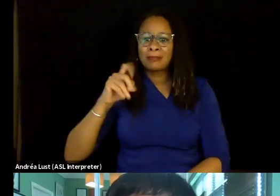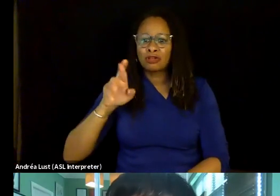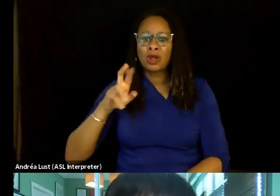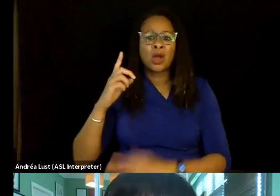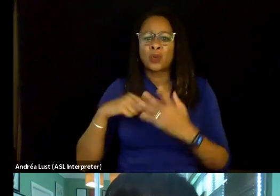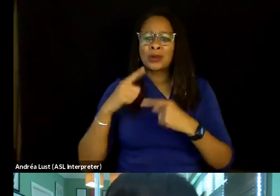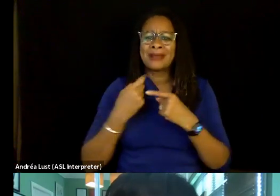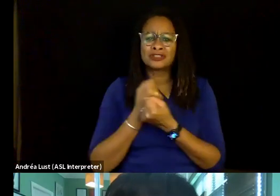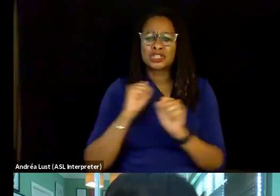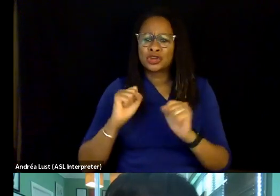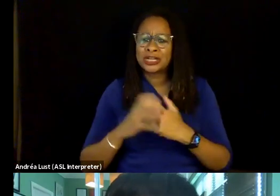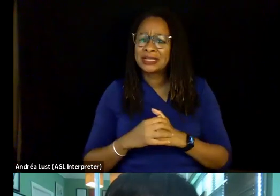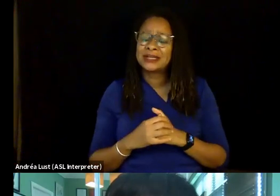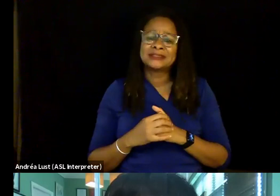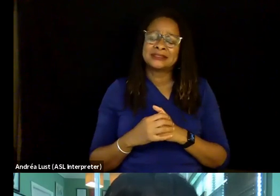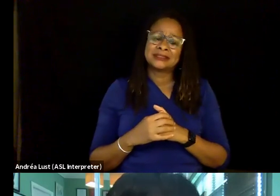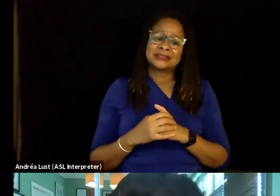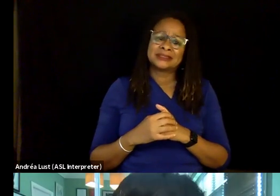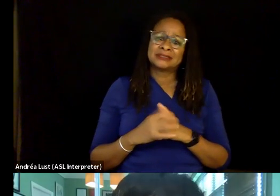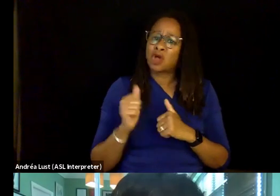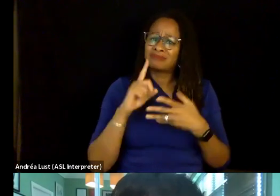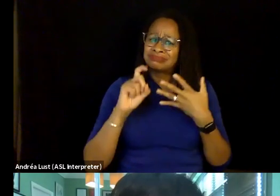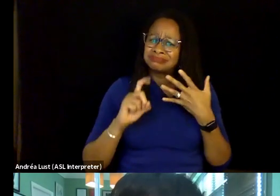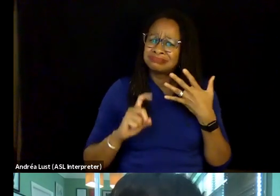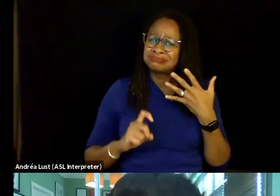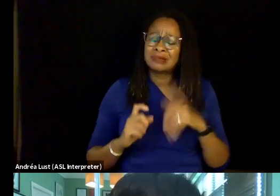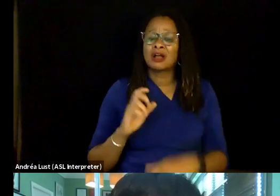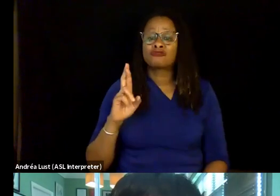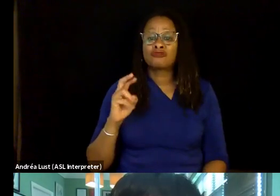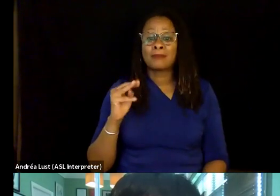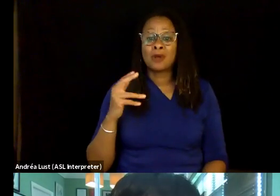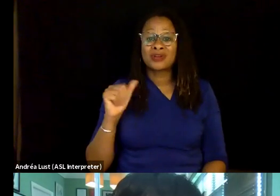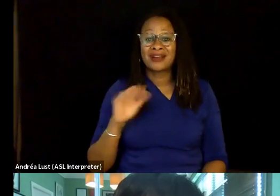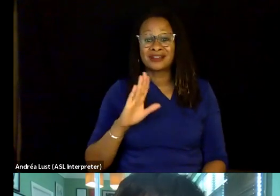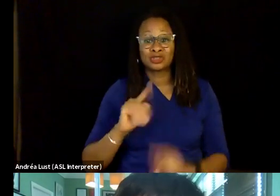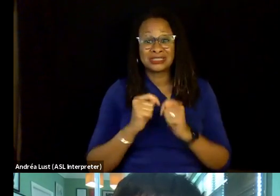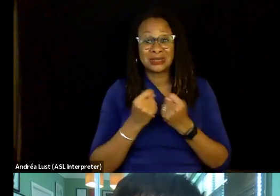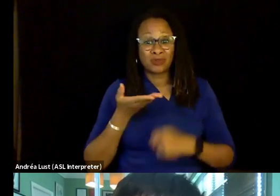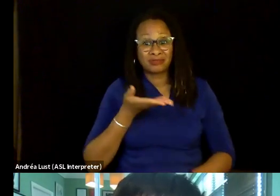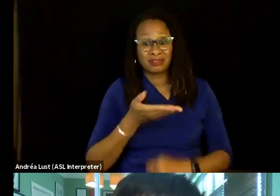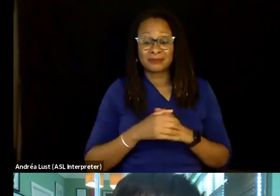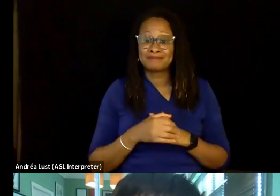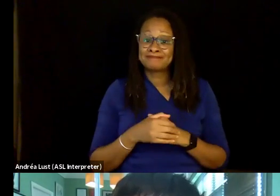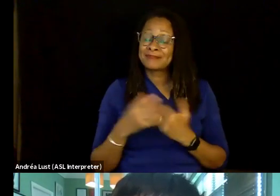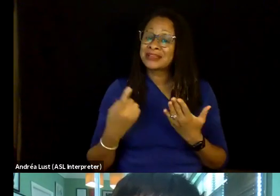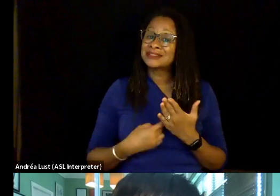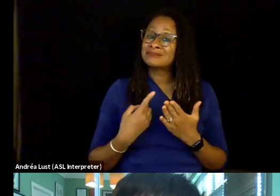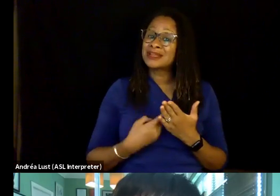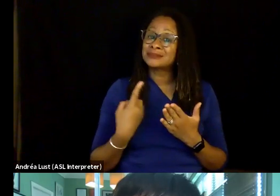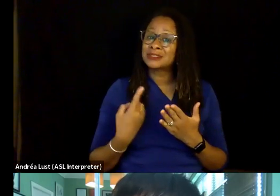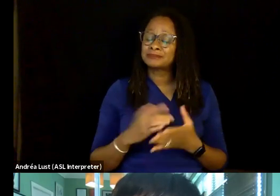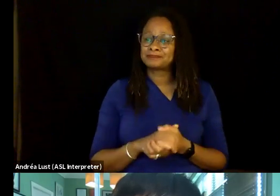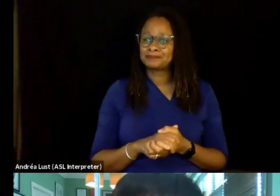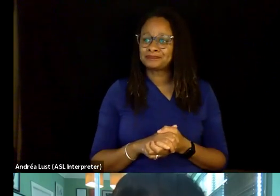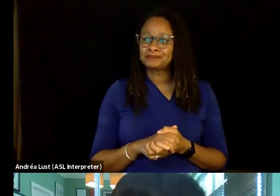All of these questions, Ramona and her team were there. And in some instances, sometimes they